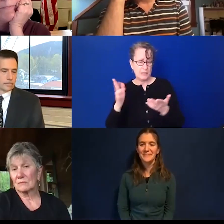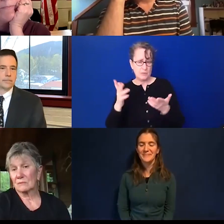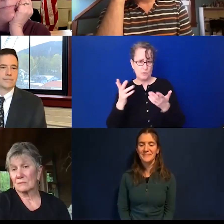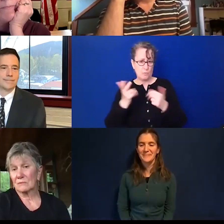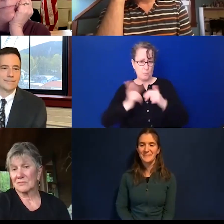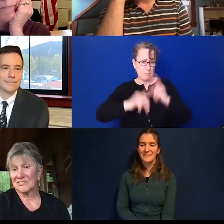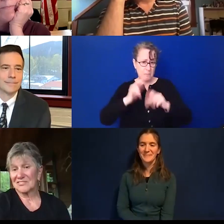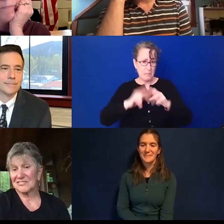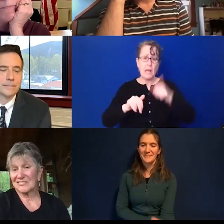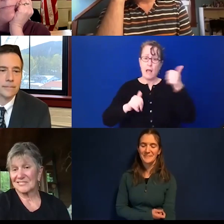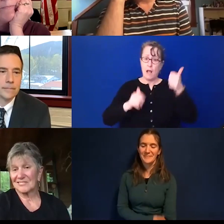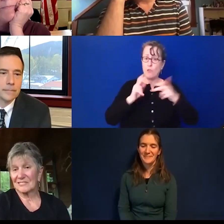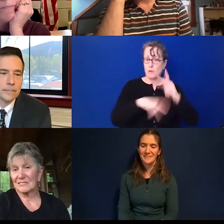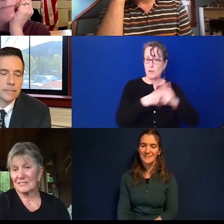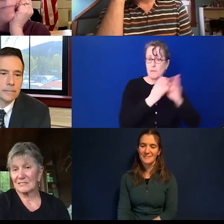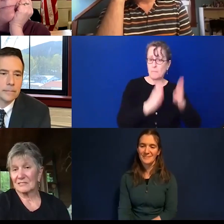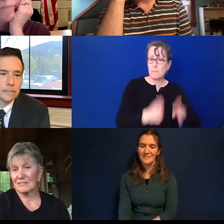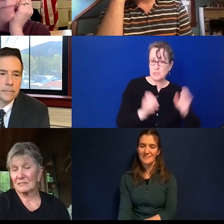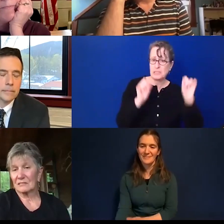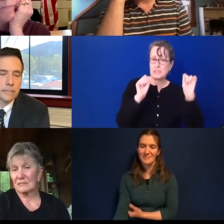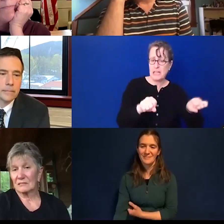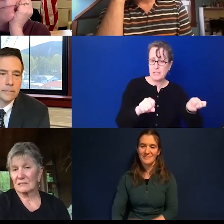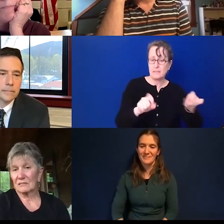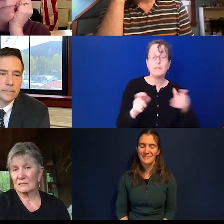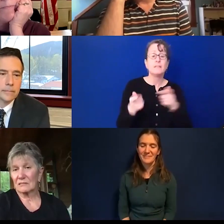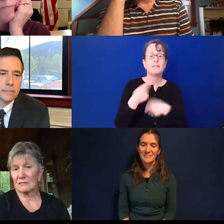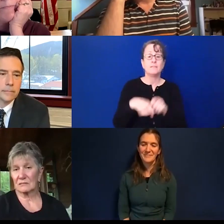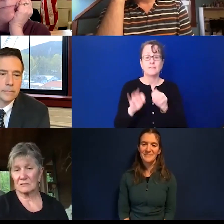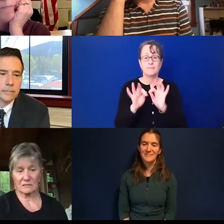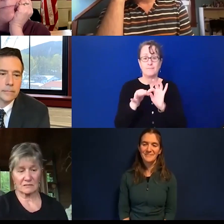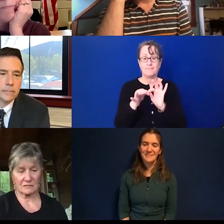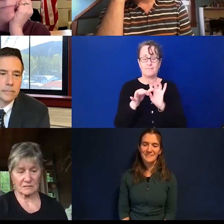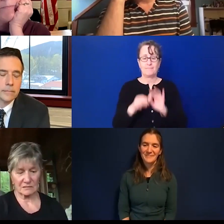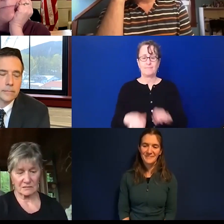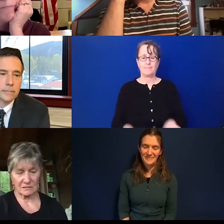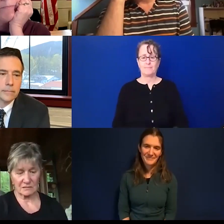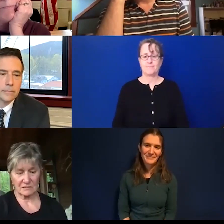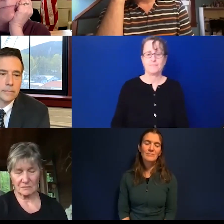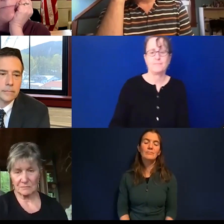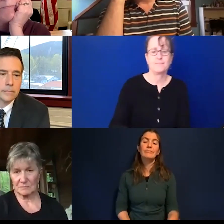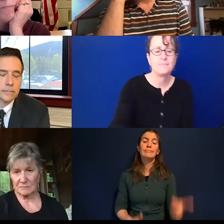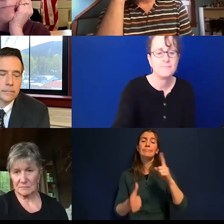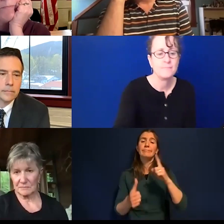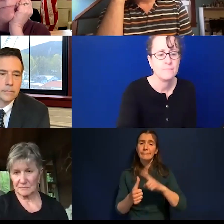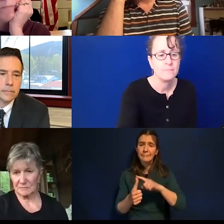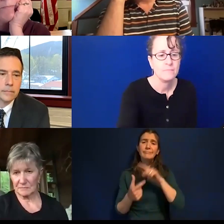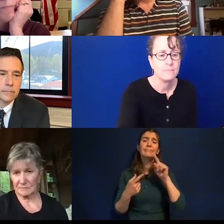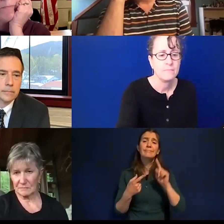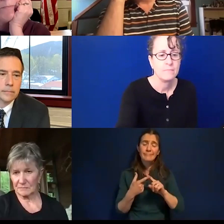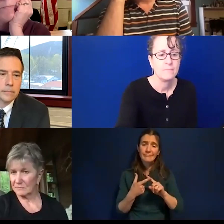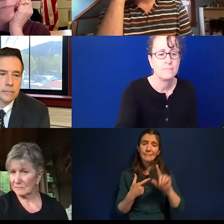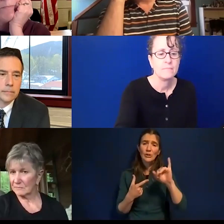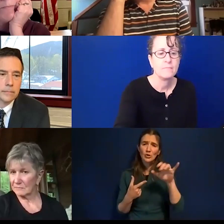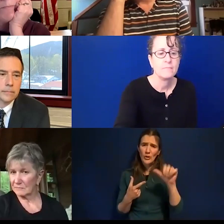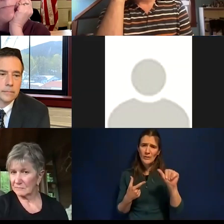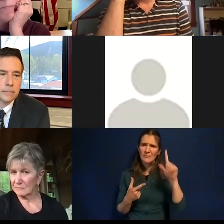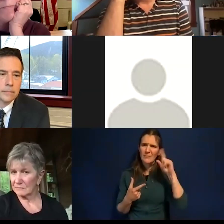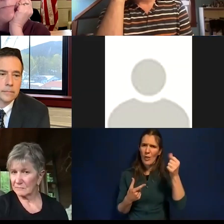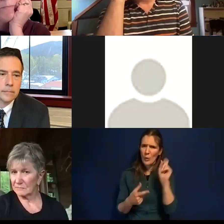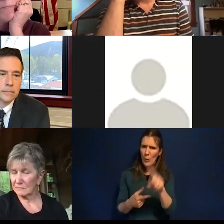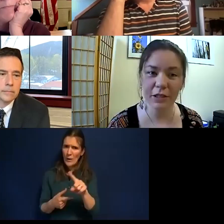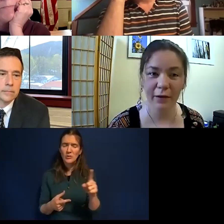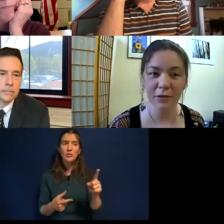And the other question I have for you guys is, since it is based on another existing sculpture, have you